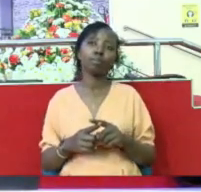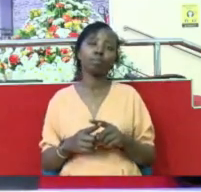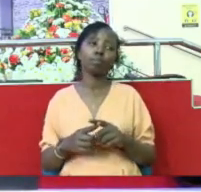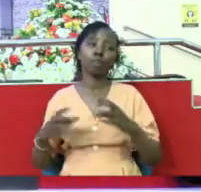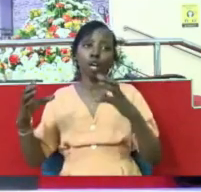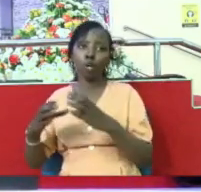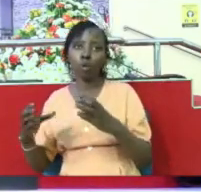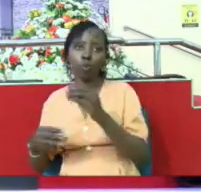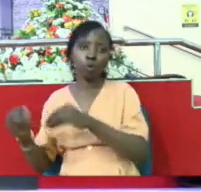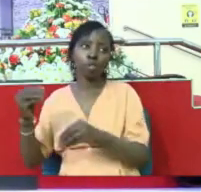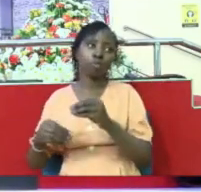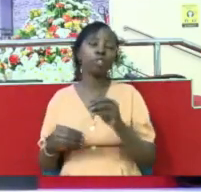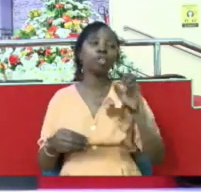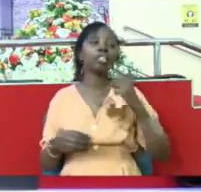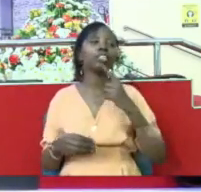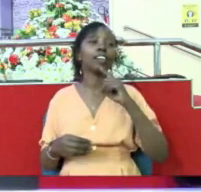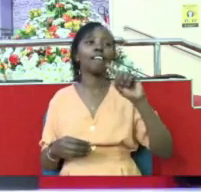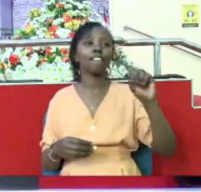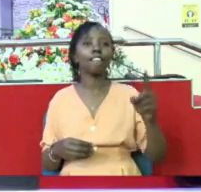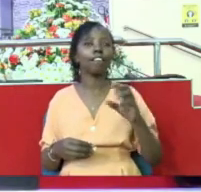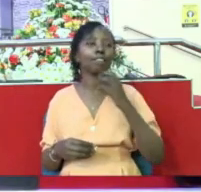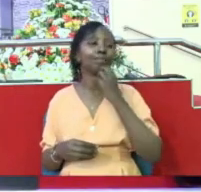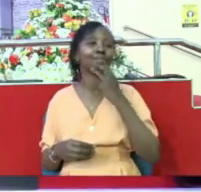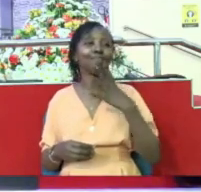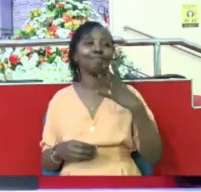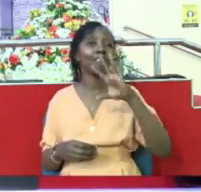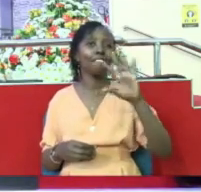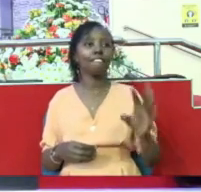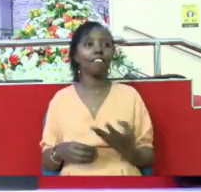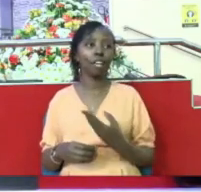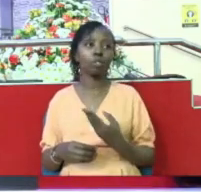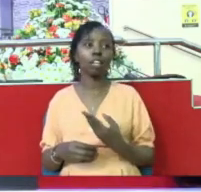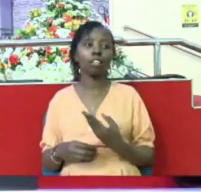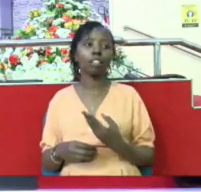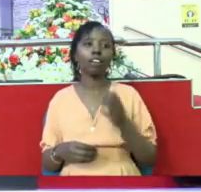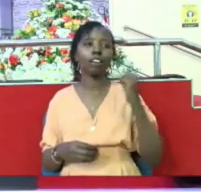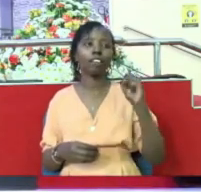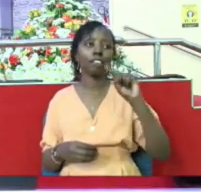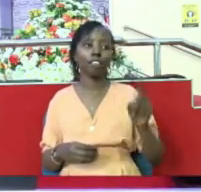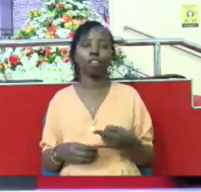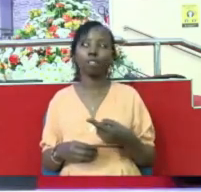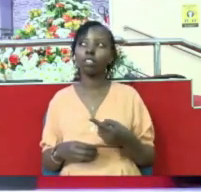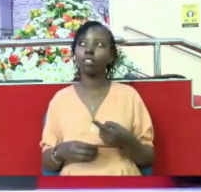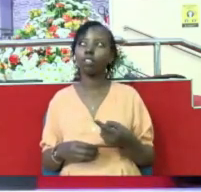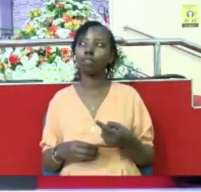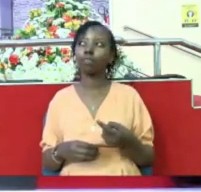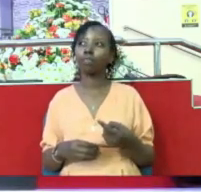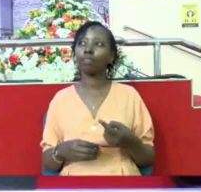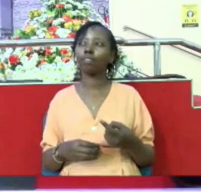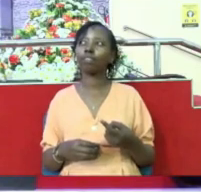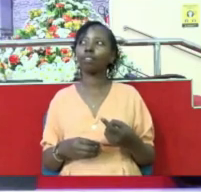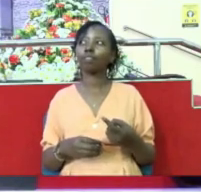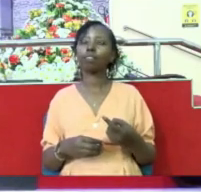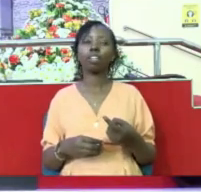50. In all our services. Katika ibada zetu. And you might think about it. Unaweza fikiria. And some of